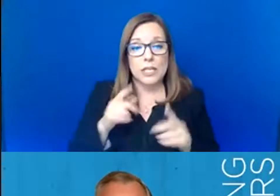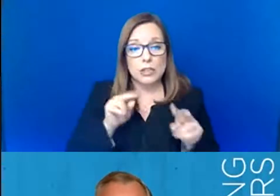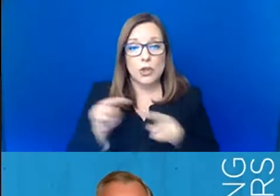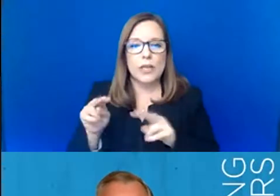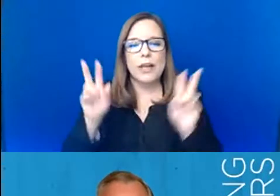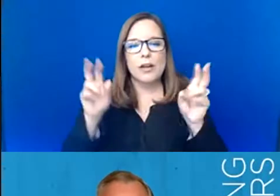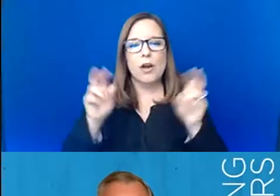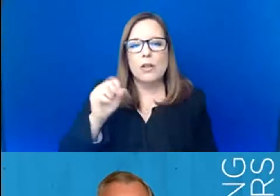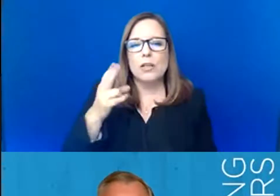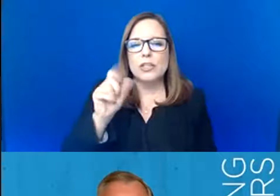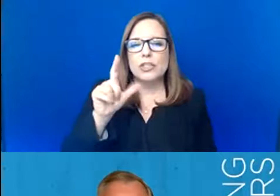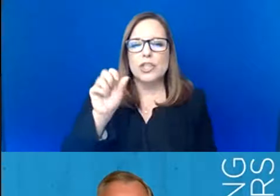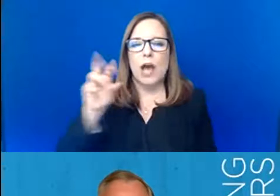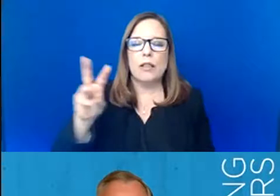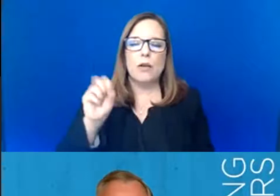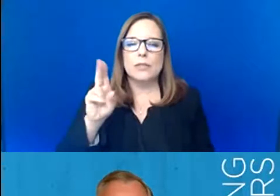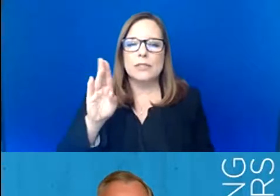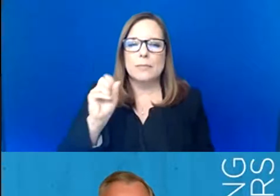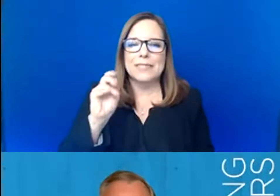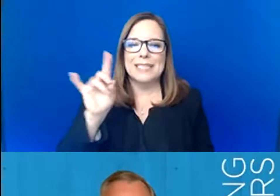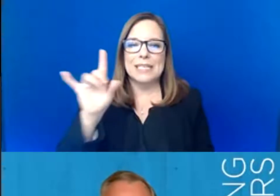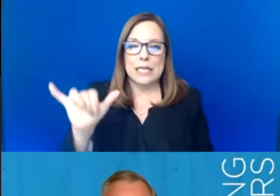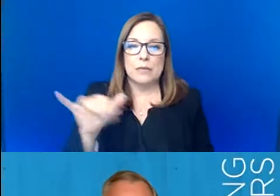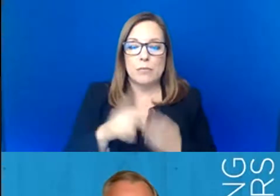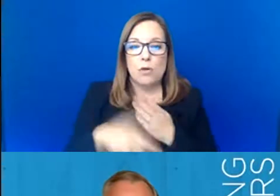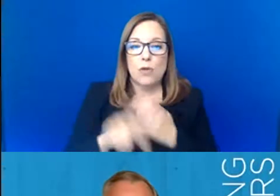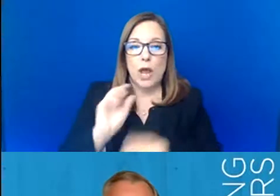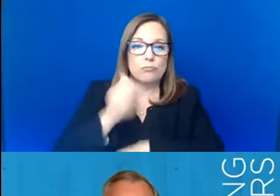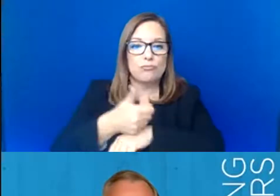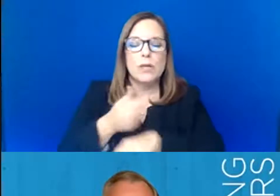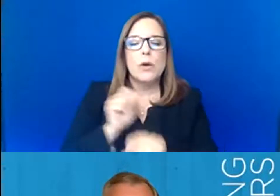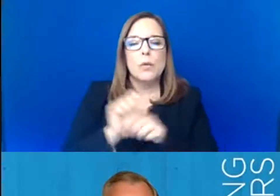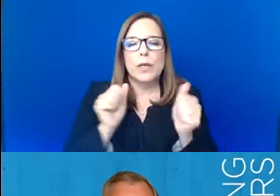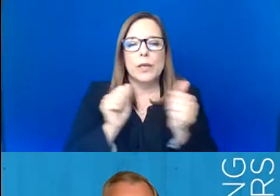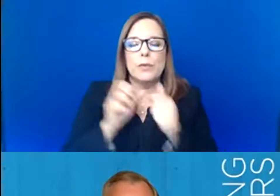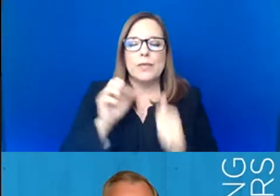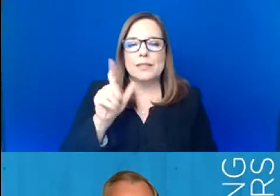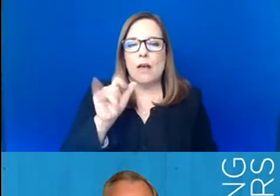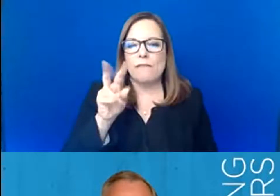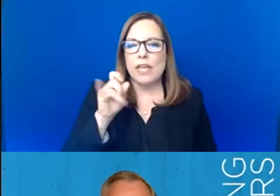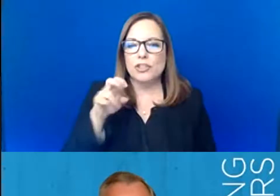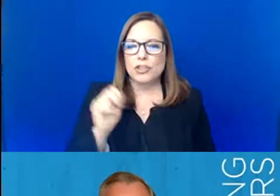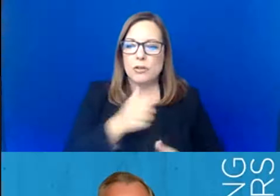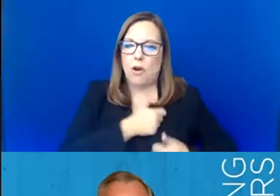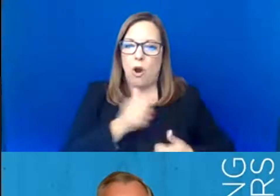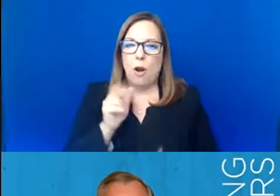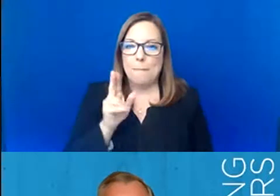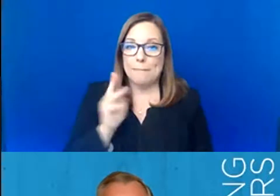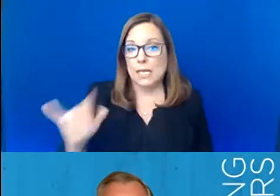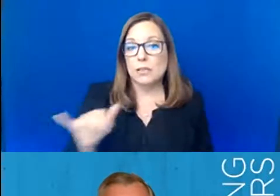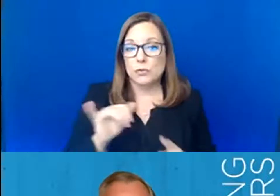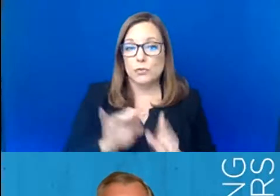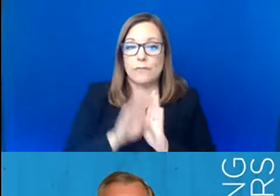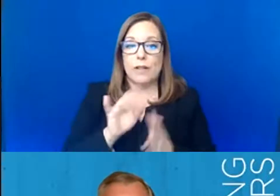subsidy program. The county there is working with the Salvation Army on just such a program. And so we want to see